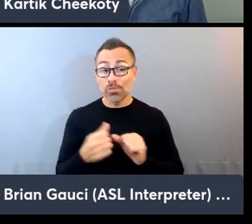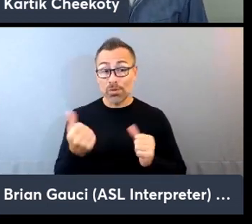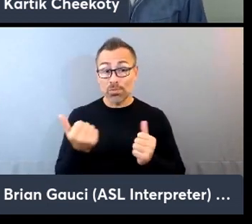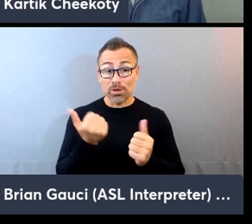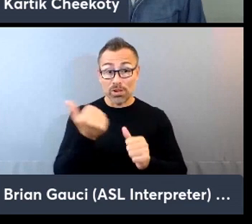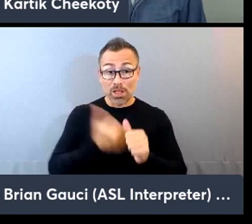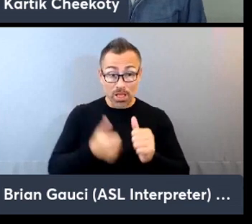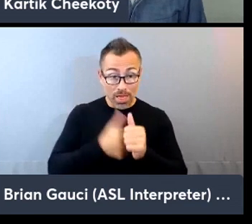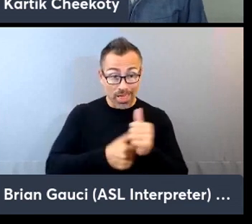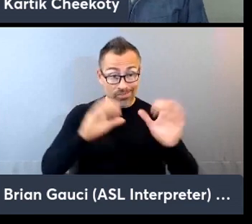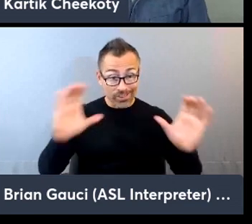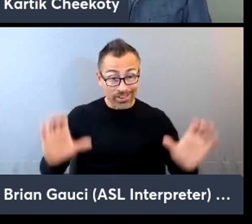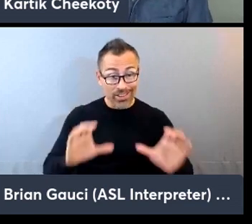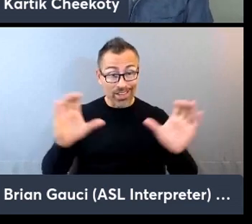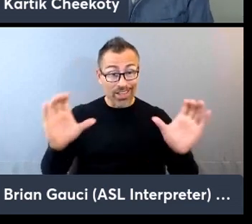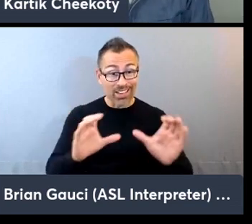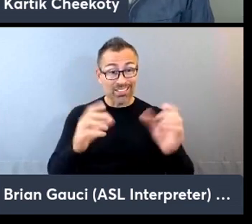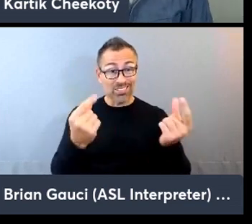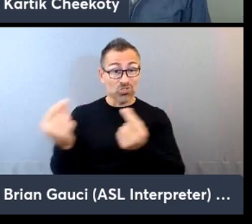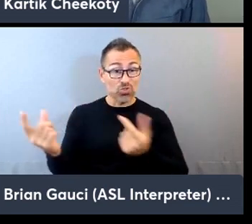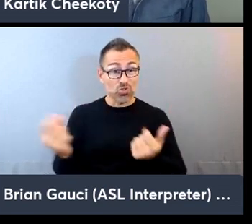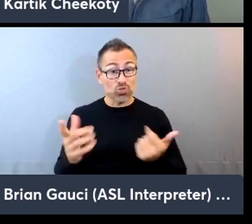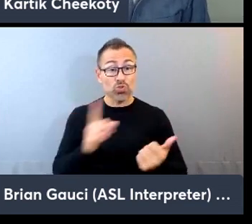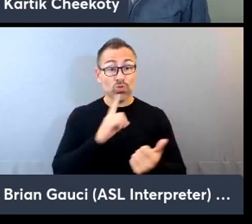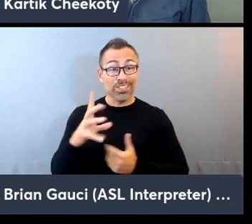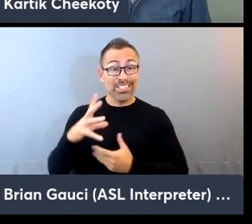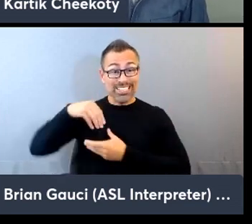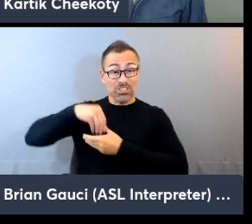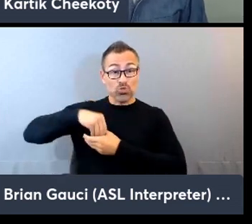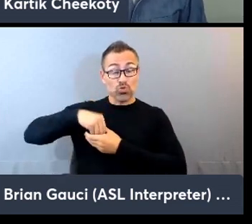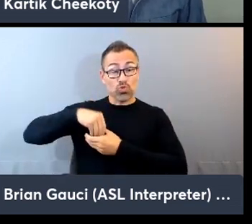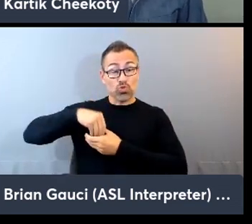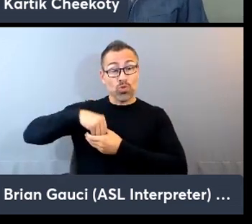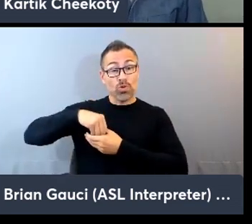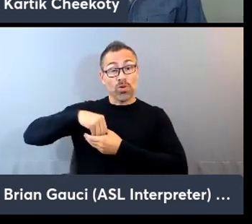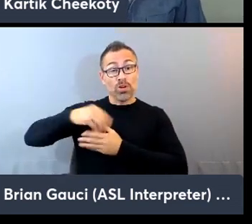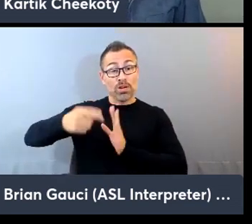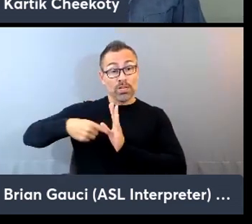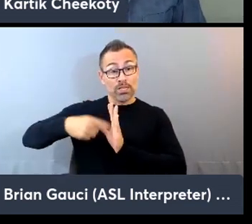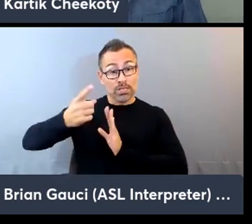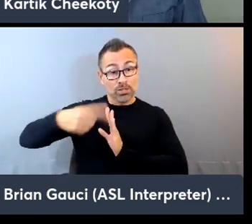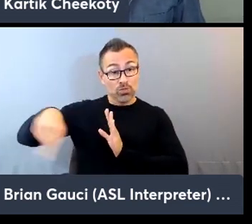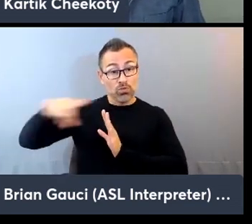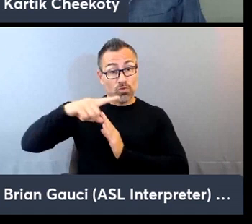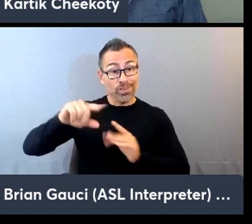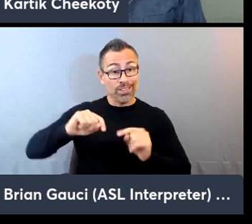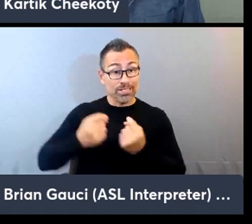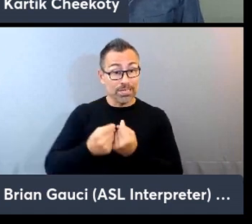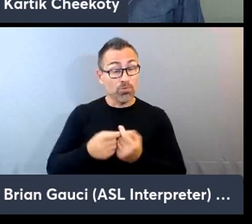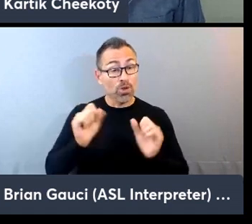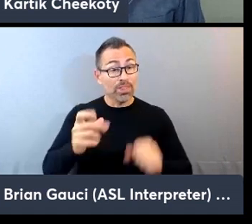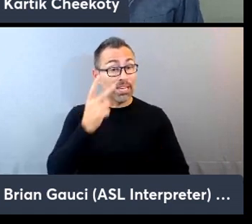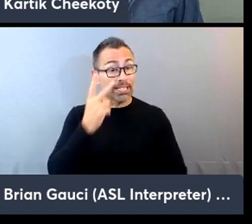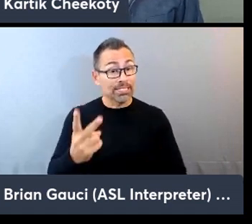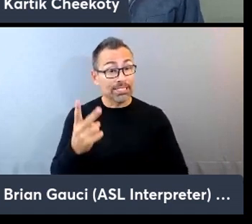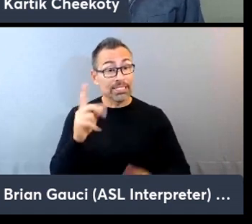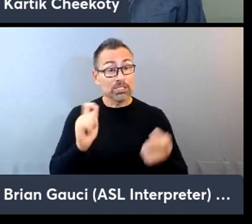actually reflected in an internal experience to your account team, where they're able to see change in